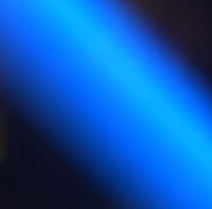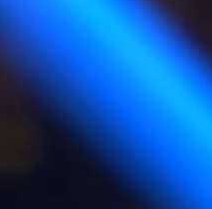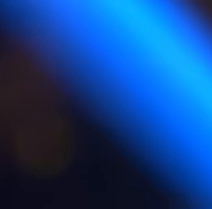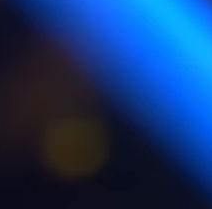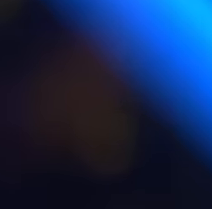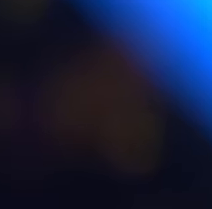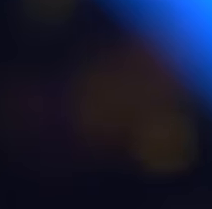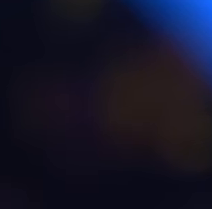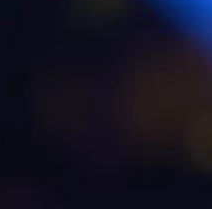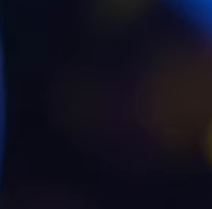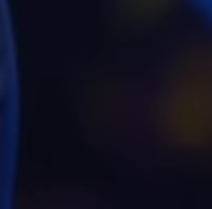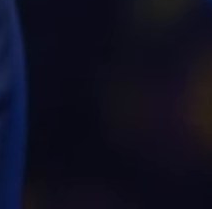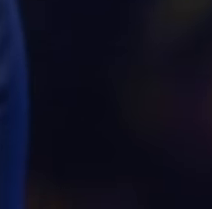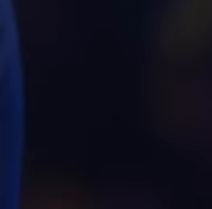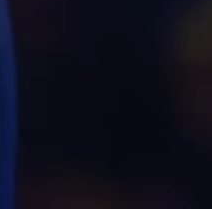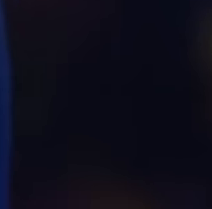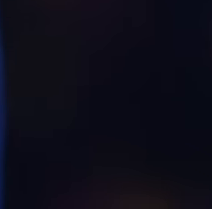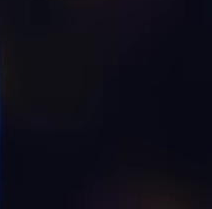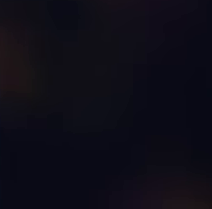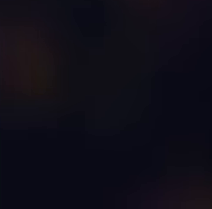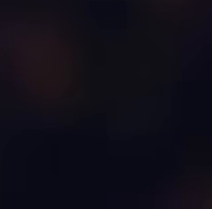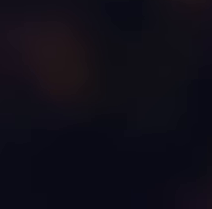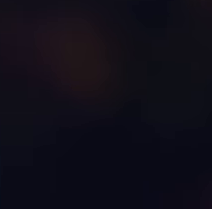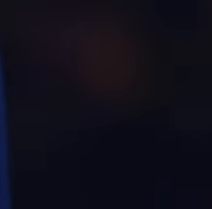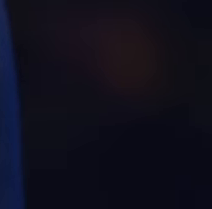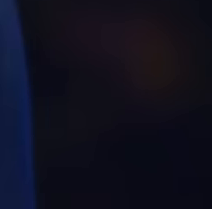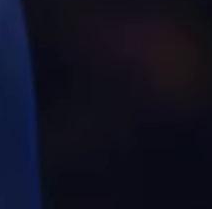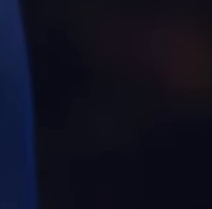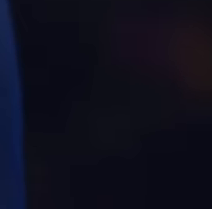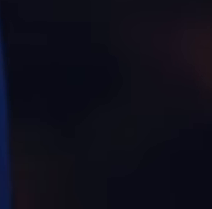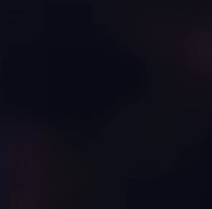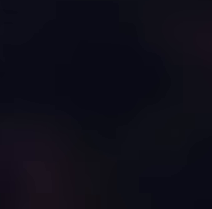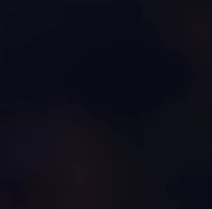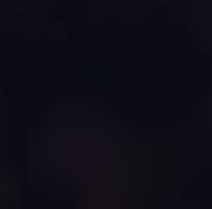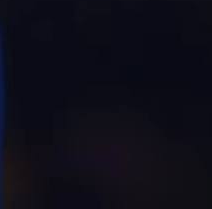God. Come on, thank Him. Thank Him. Thank Him.